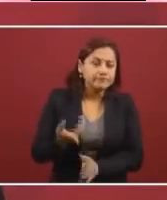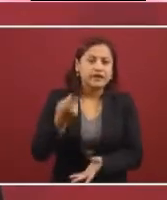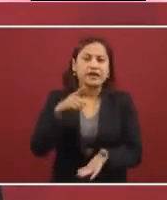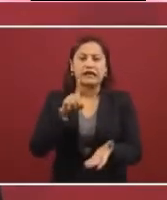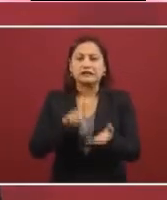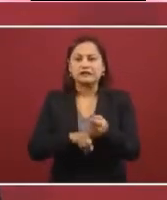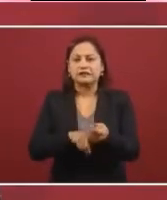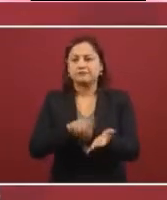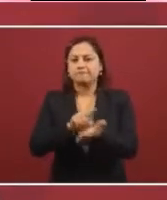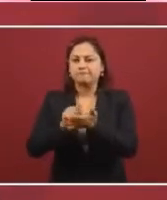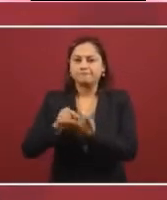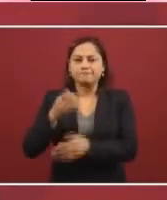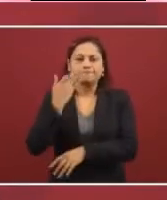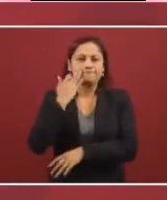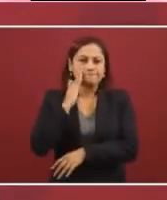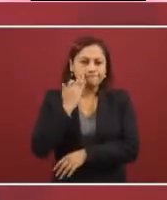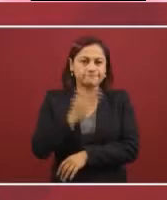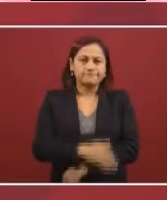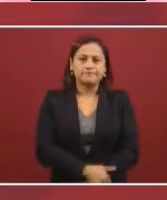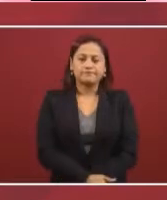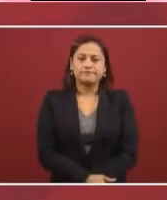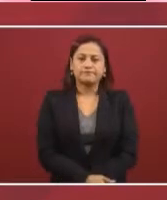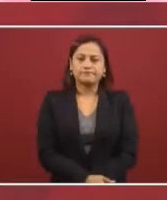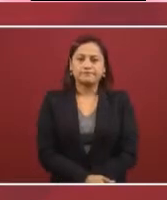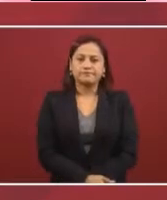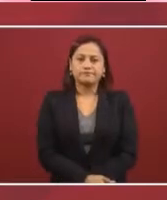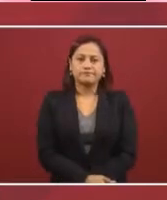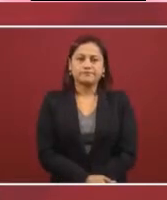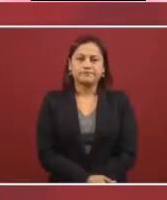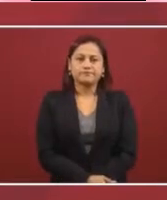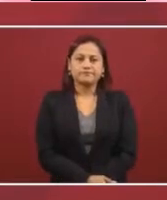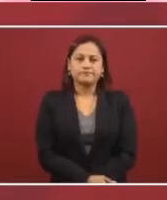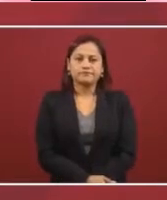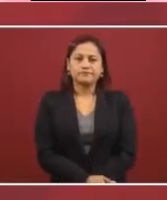And they work this doing this on the webs.